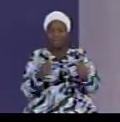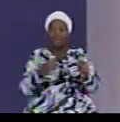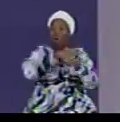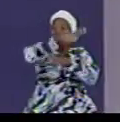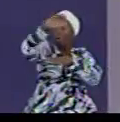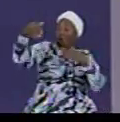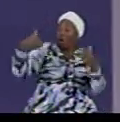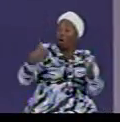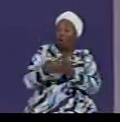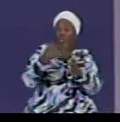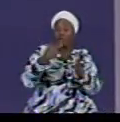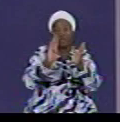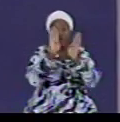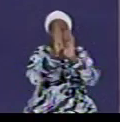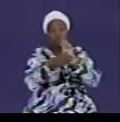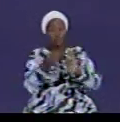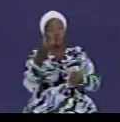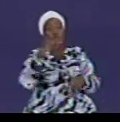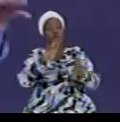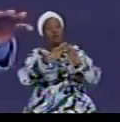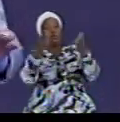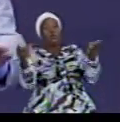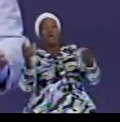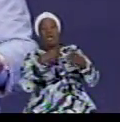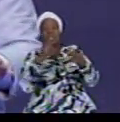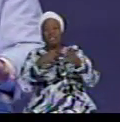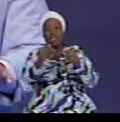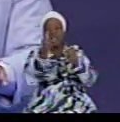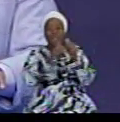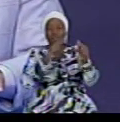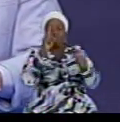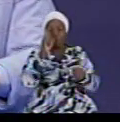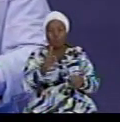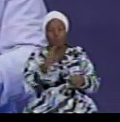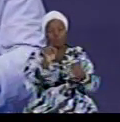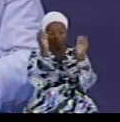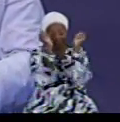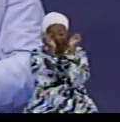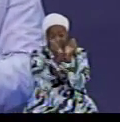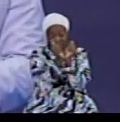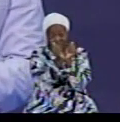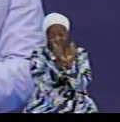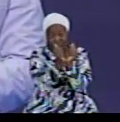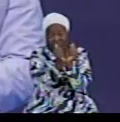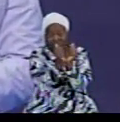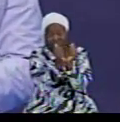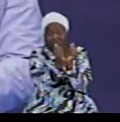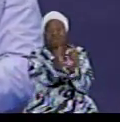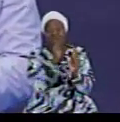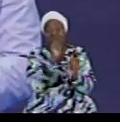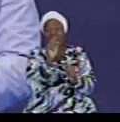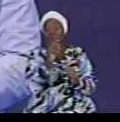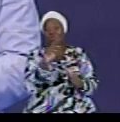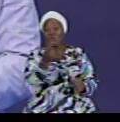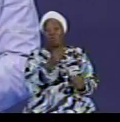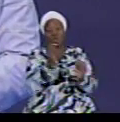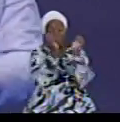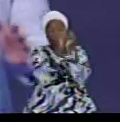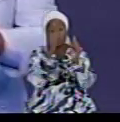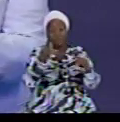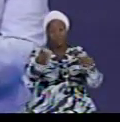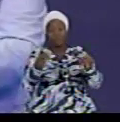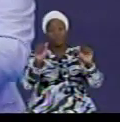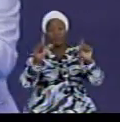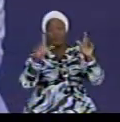the doors were opened, and everyone's bands, not only the bands of Paul and the bands